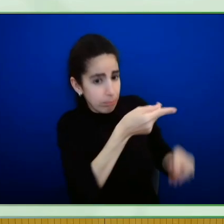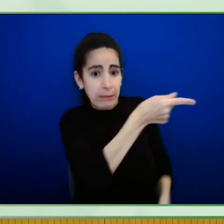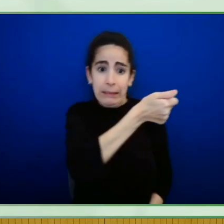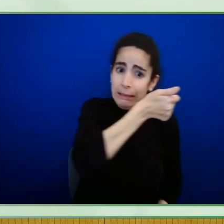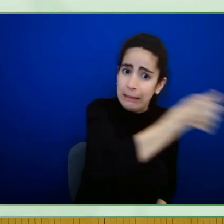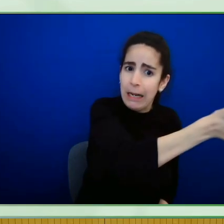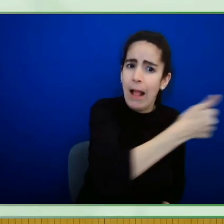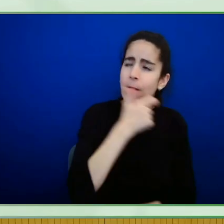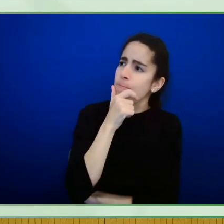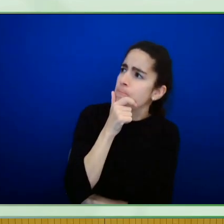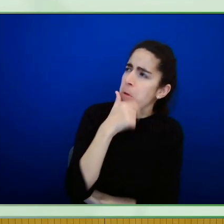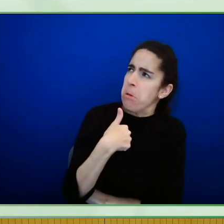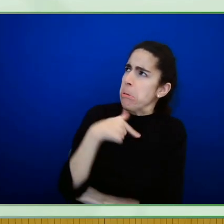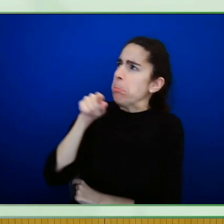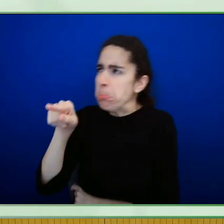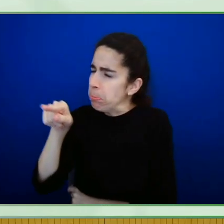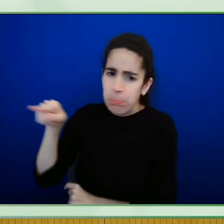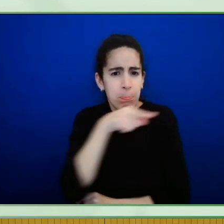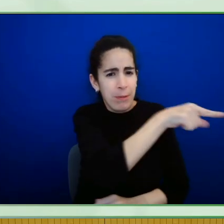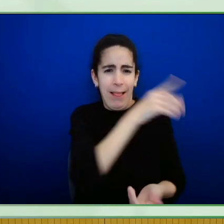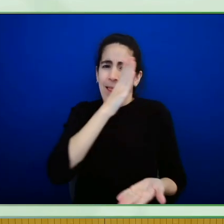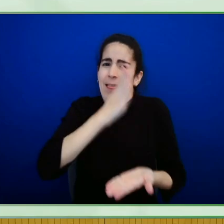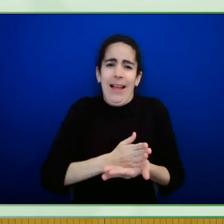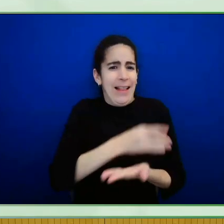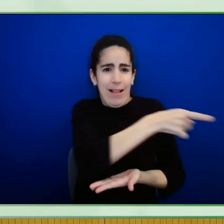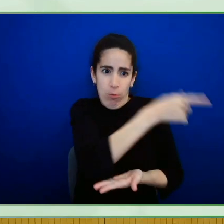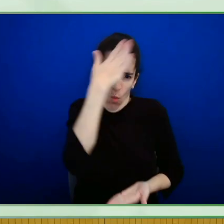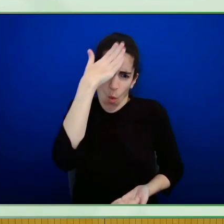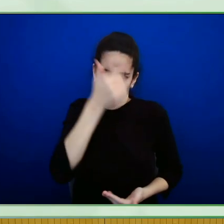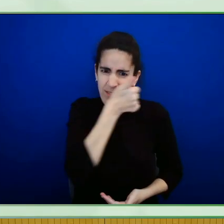why I'm happy to work with Access Able, because that's what we do.